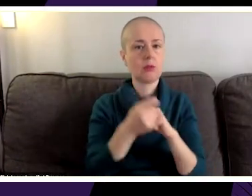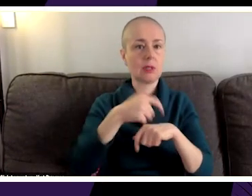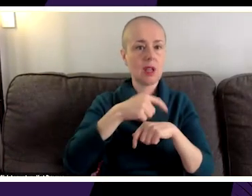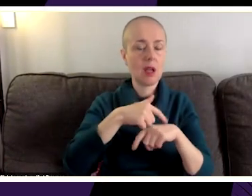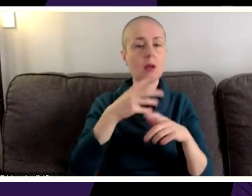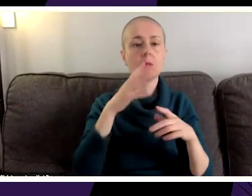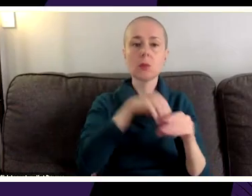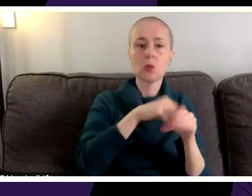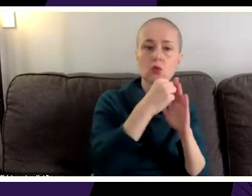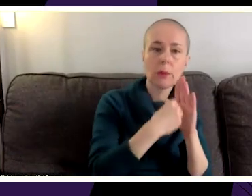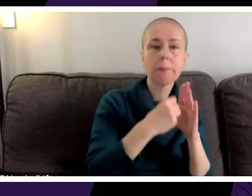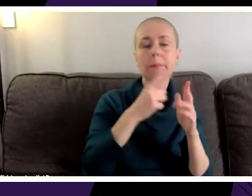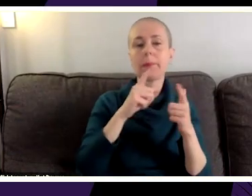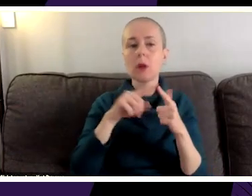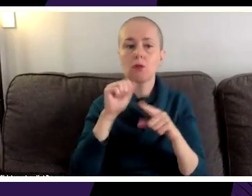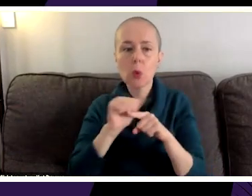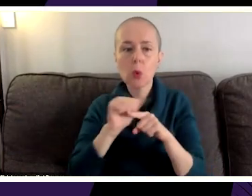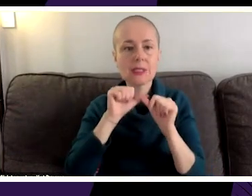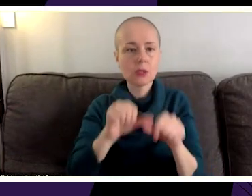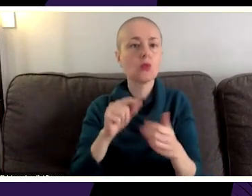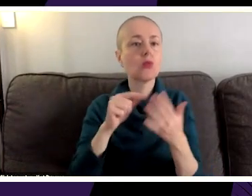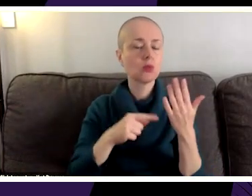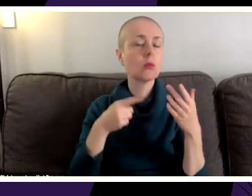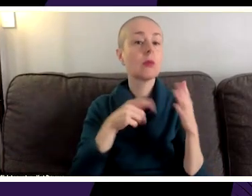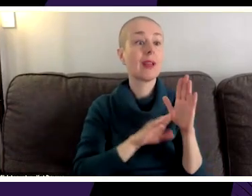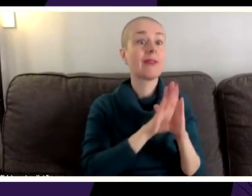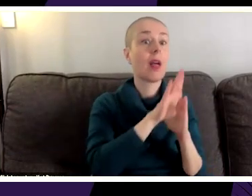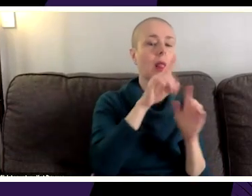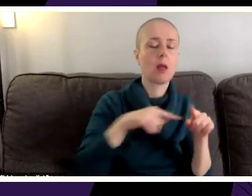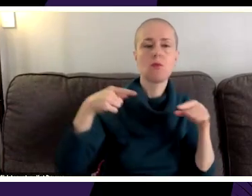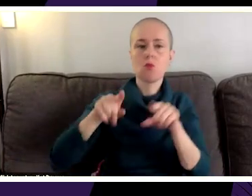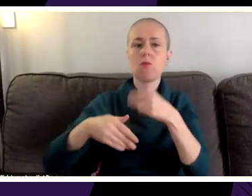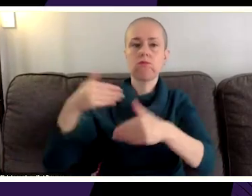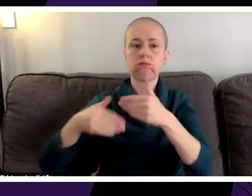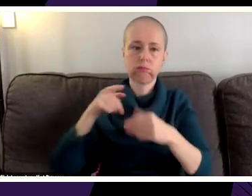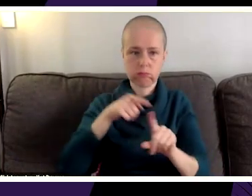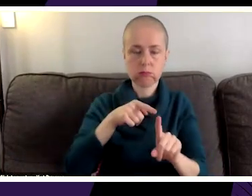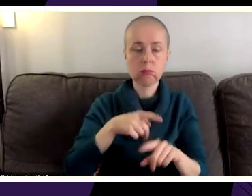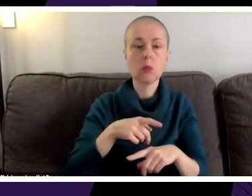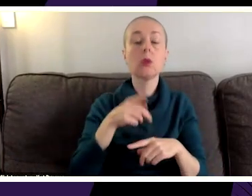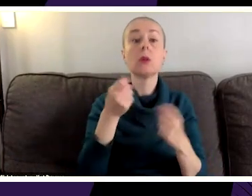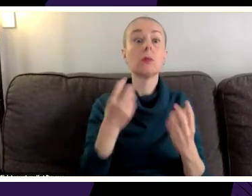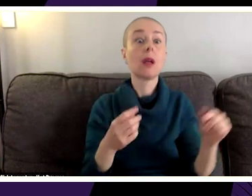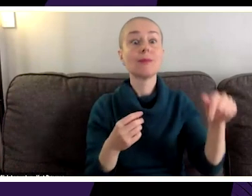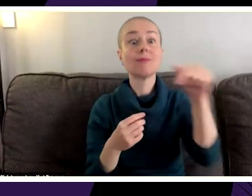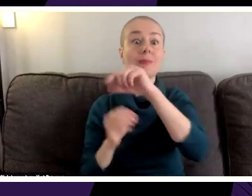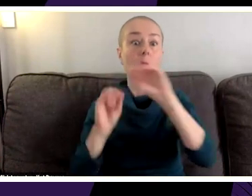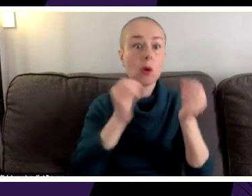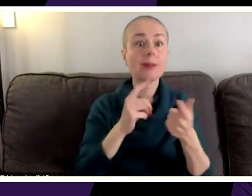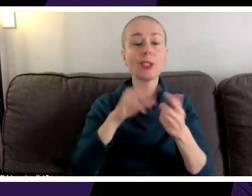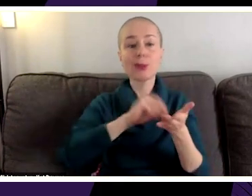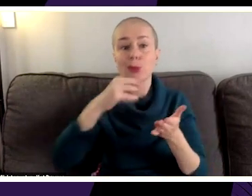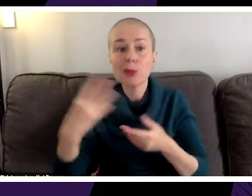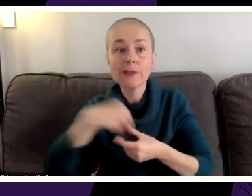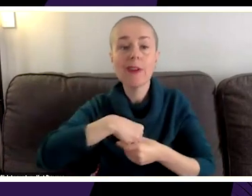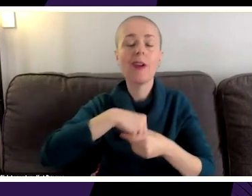the script was being developed as this process was happening. And because so many organizations and students were involved, everything